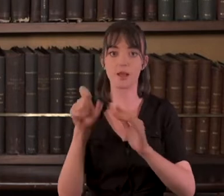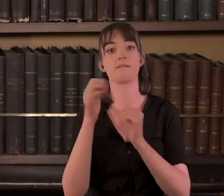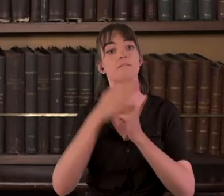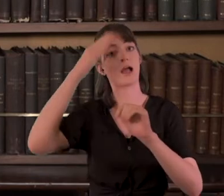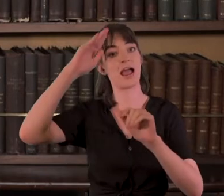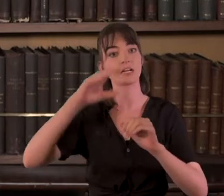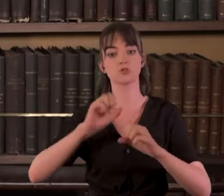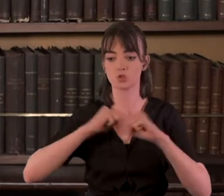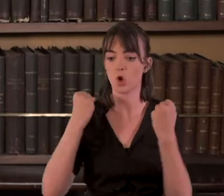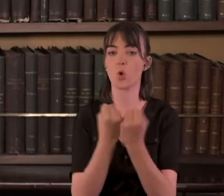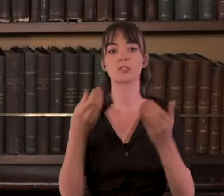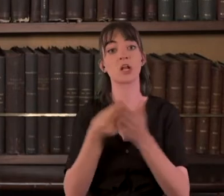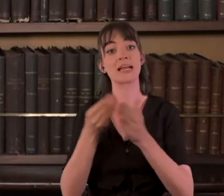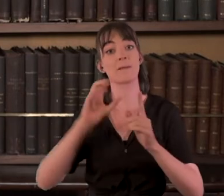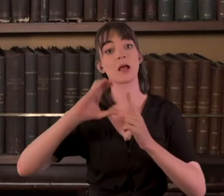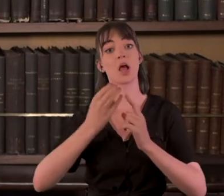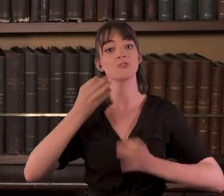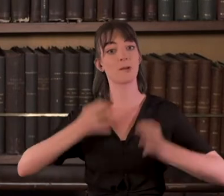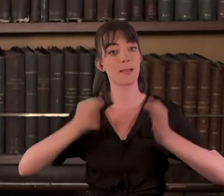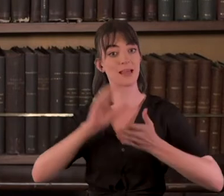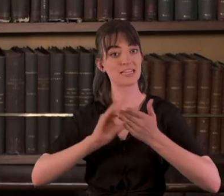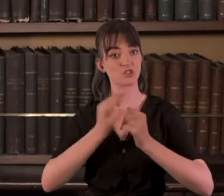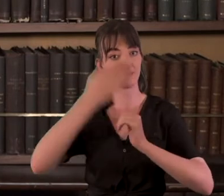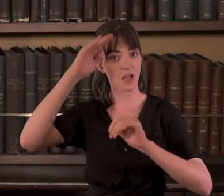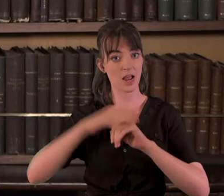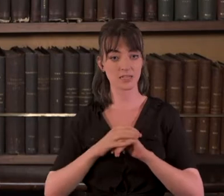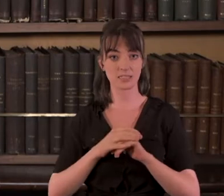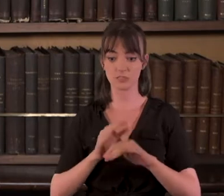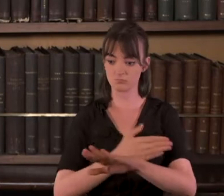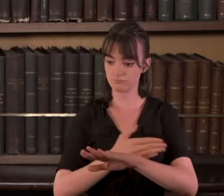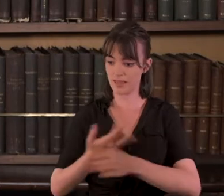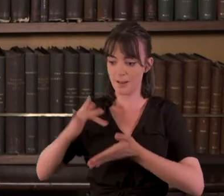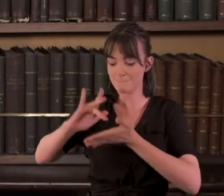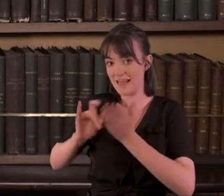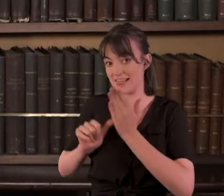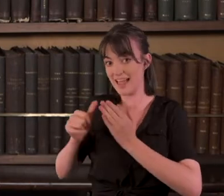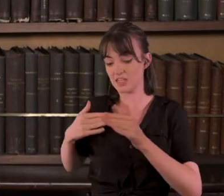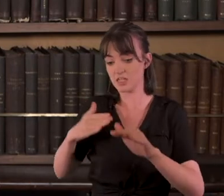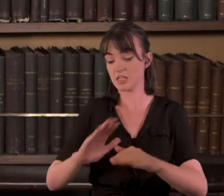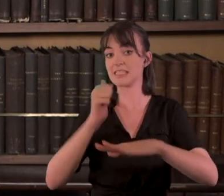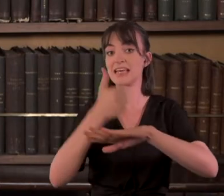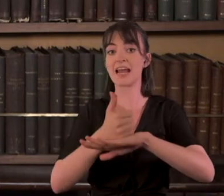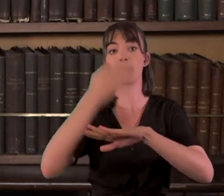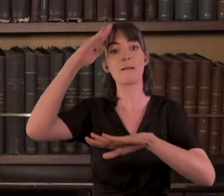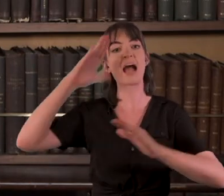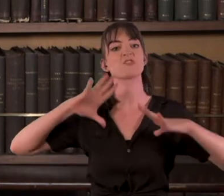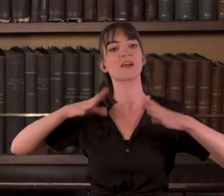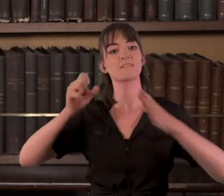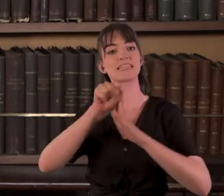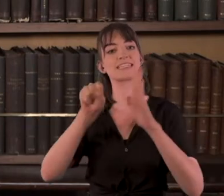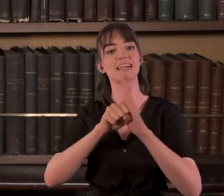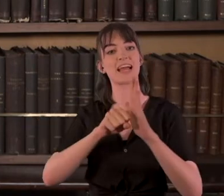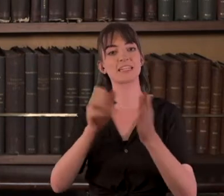history of Ireland from the Middle Ages through to the establishment of the Irish Free State in 1922 and into the modern